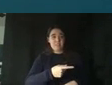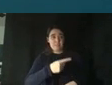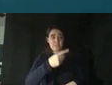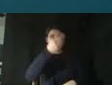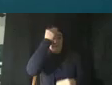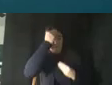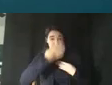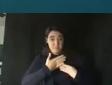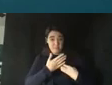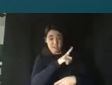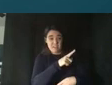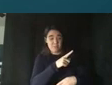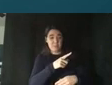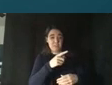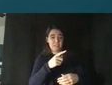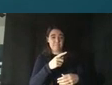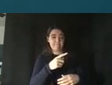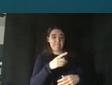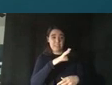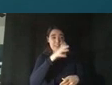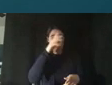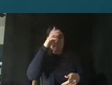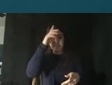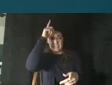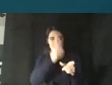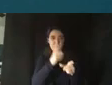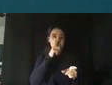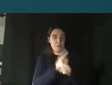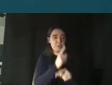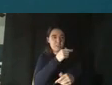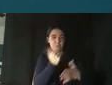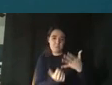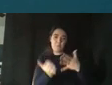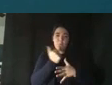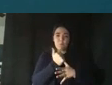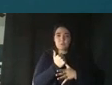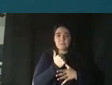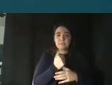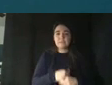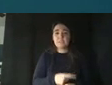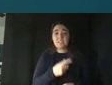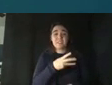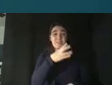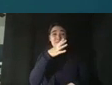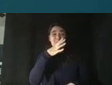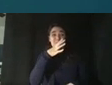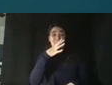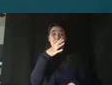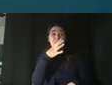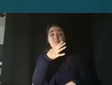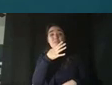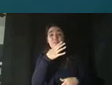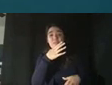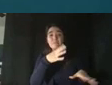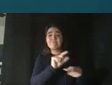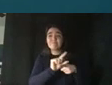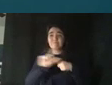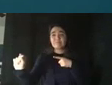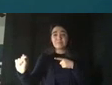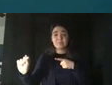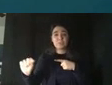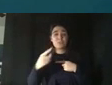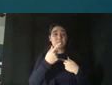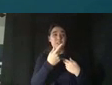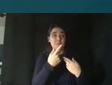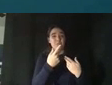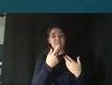believe, four or five siblings. His mother left them when they were young, and he basically became a parent